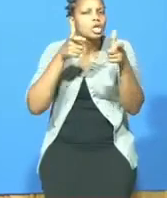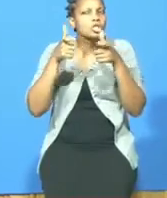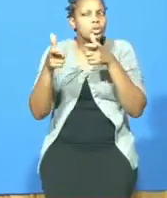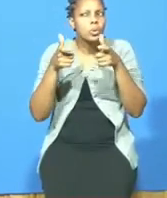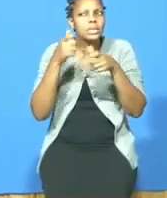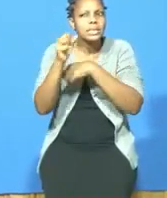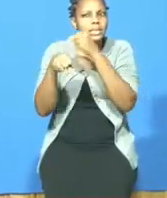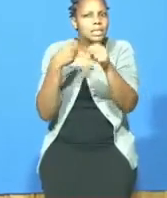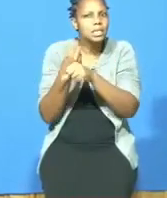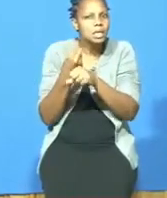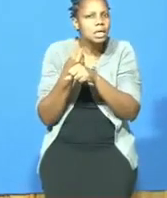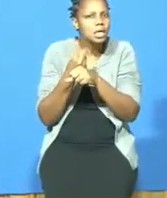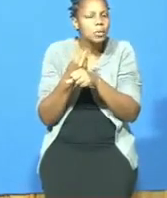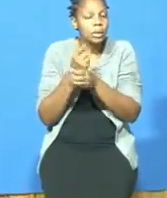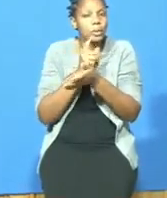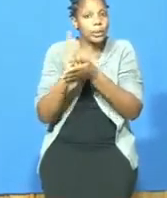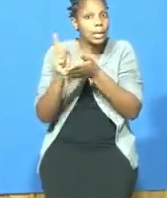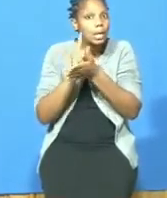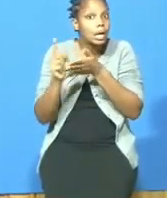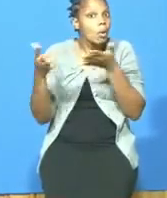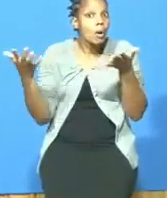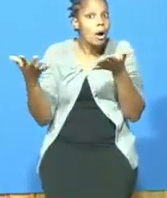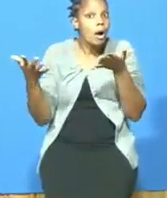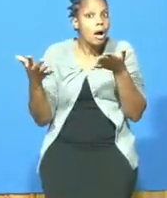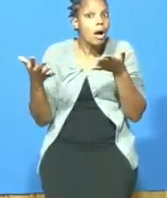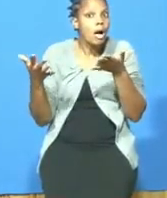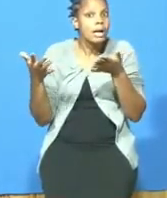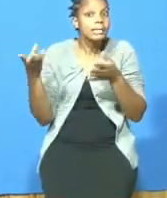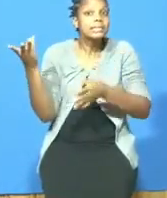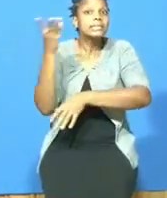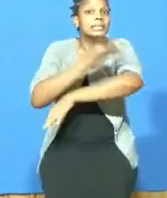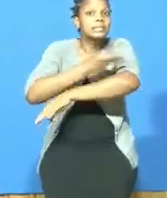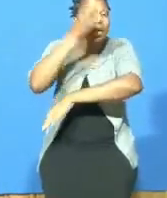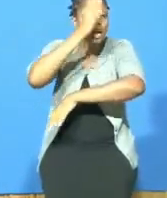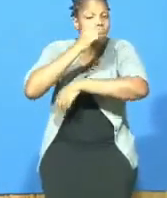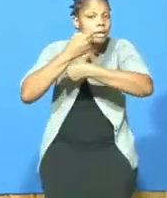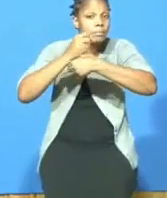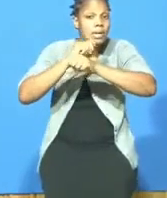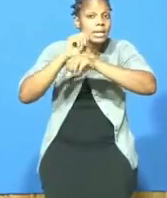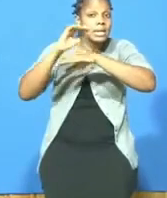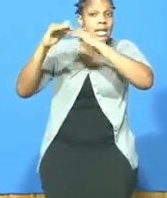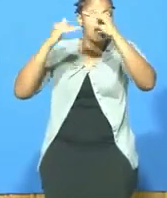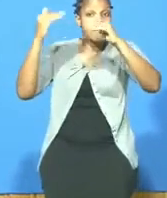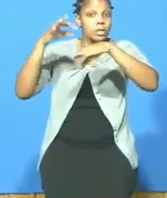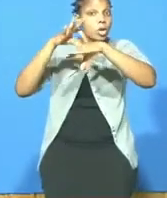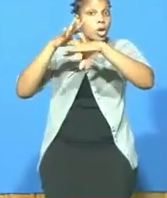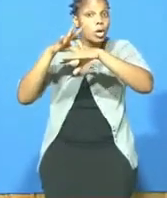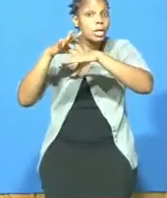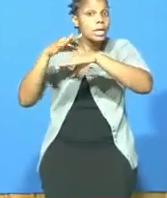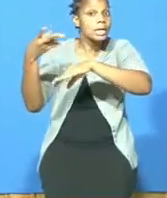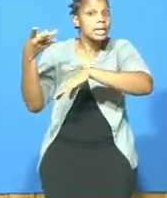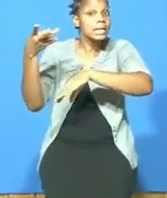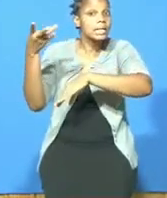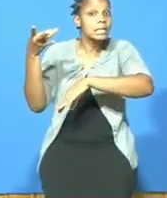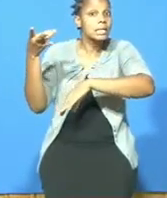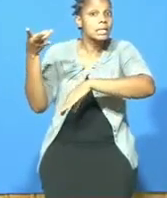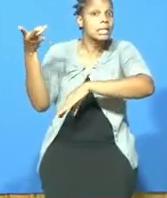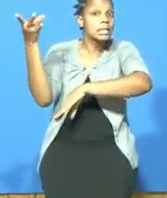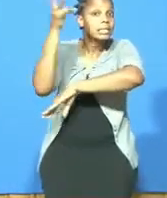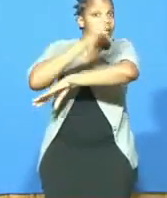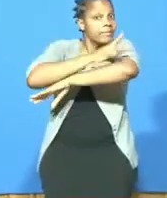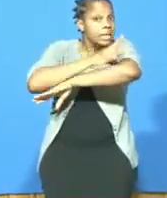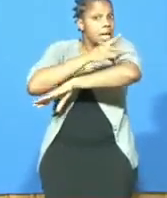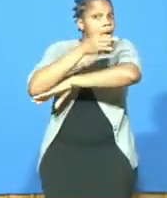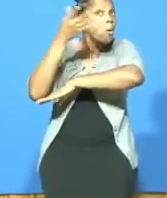in 6 days the Lord created the heavens and the earth, and on the seventh day he